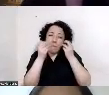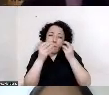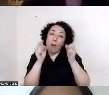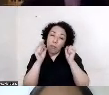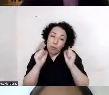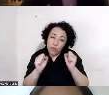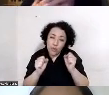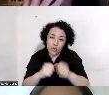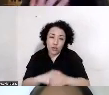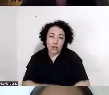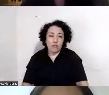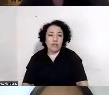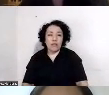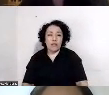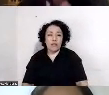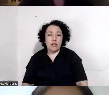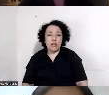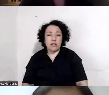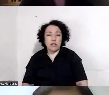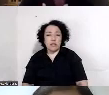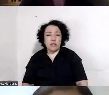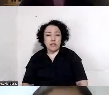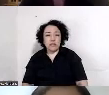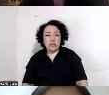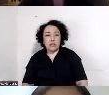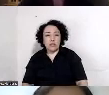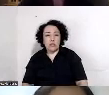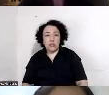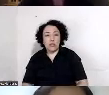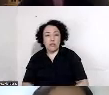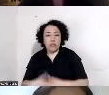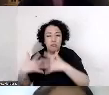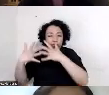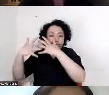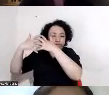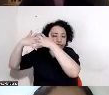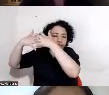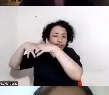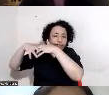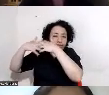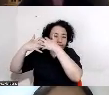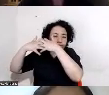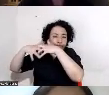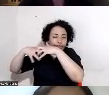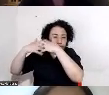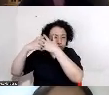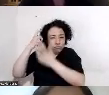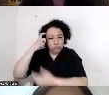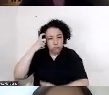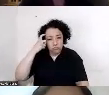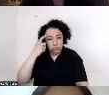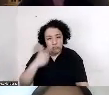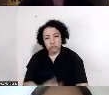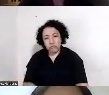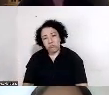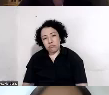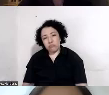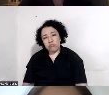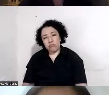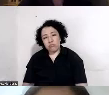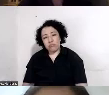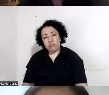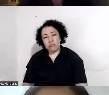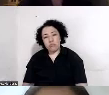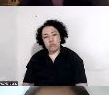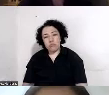would say that it comes down to this, understanding what teaching and counseling strategies work well. That's what